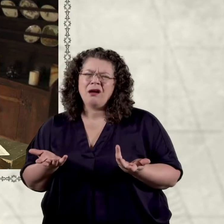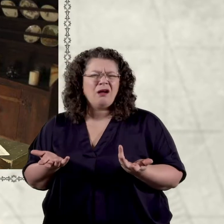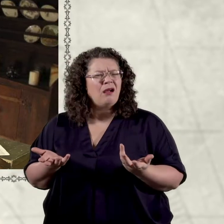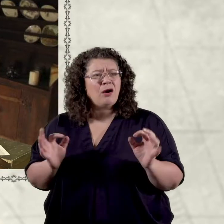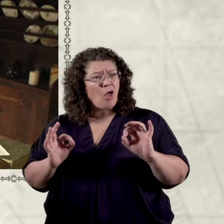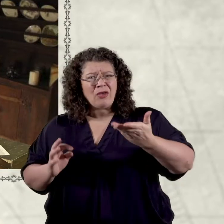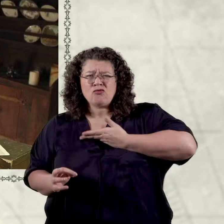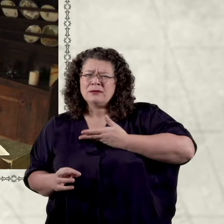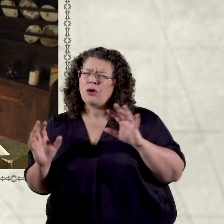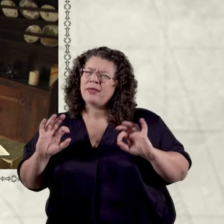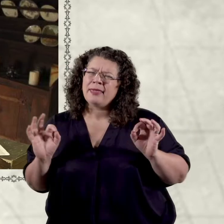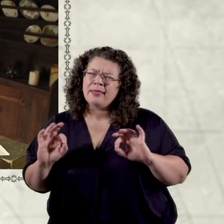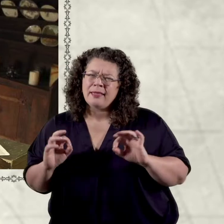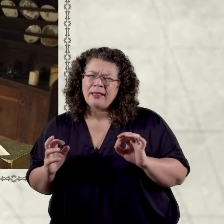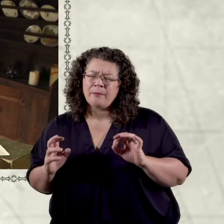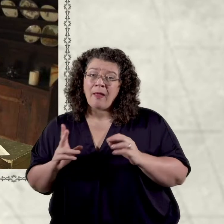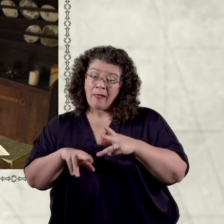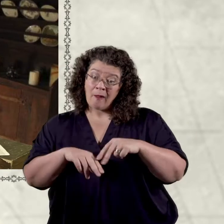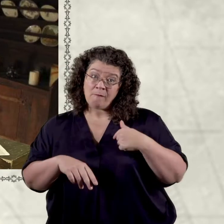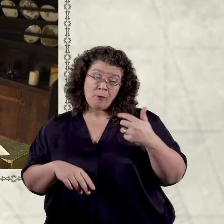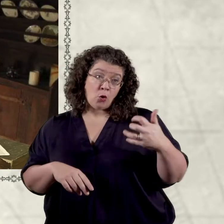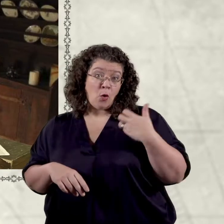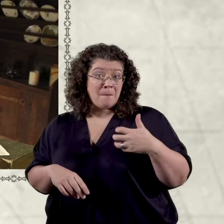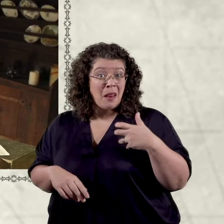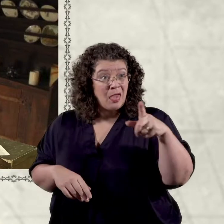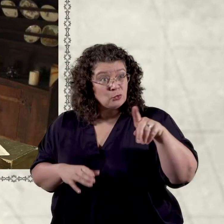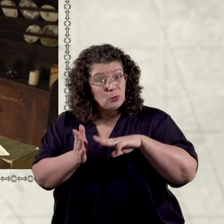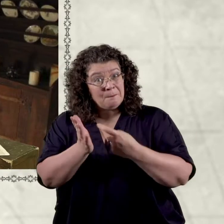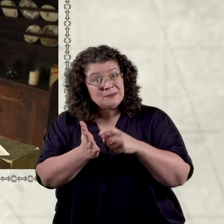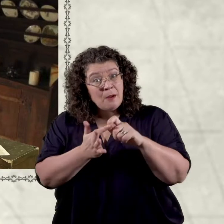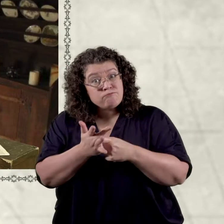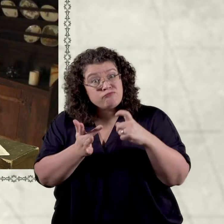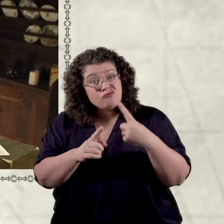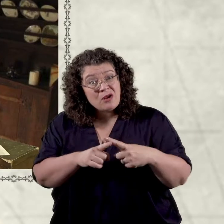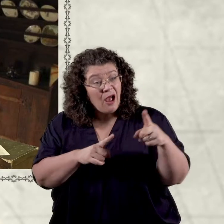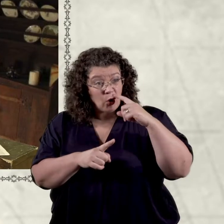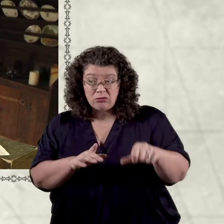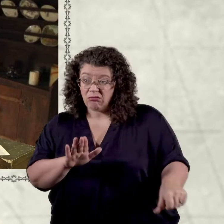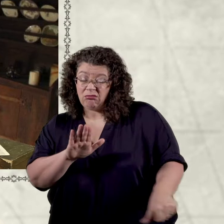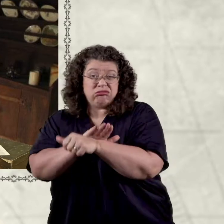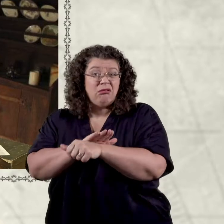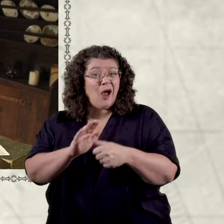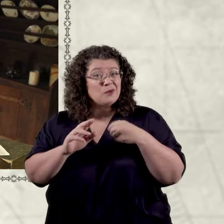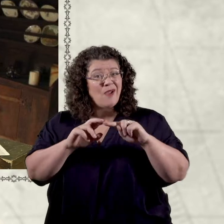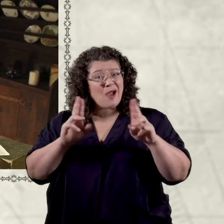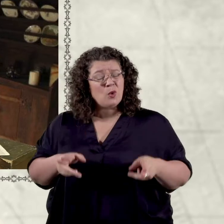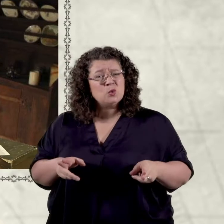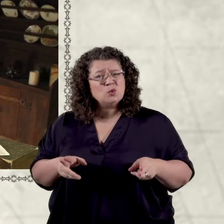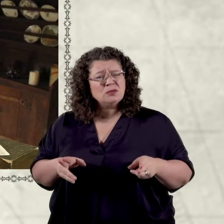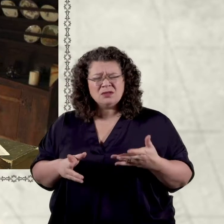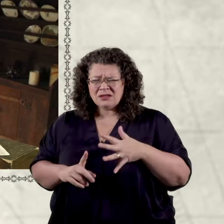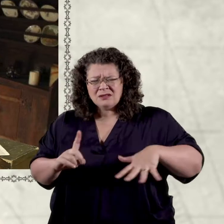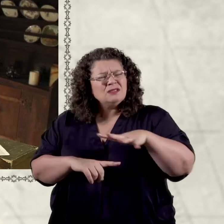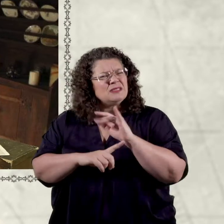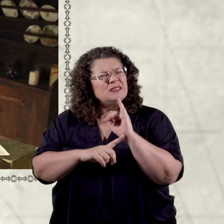consequences. And I have no rights. If I complain to Mr. Price, he could then throw us out of our home. The